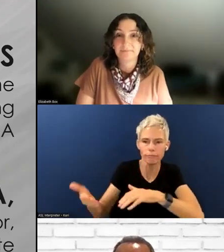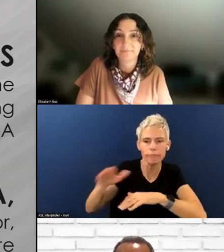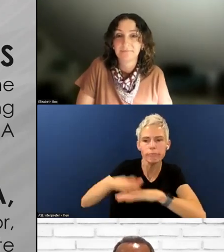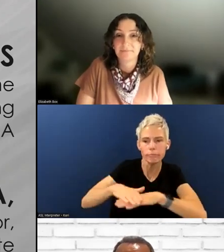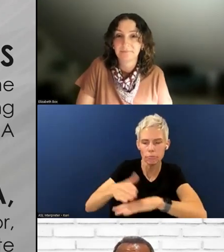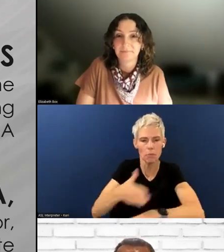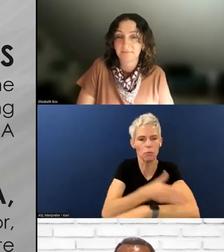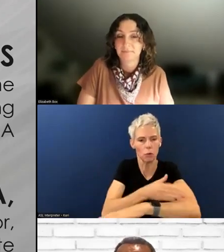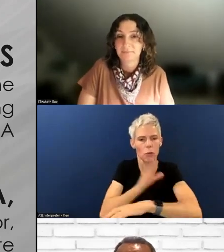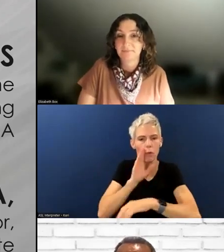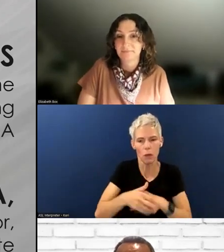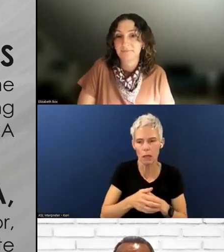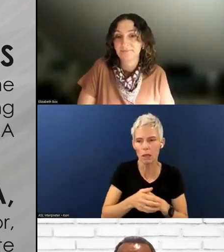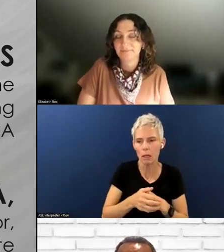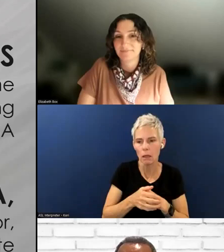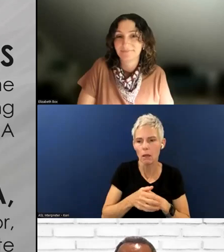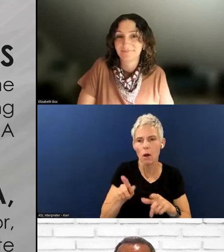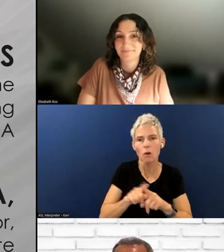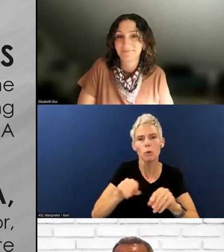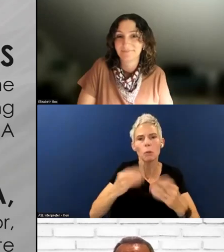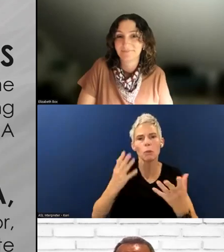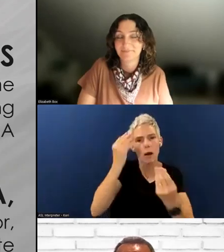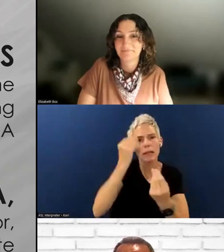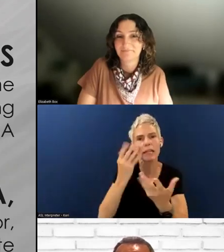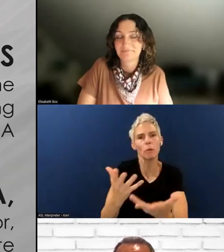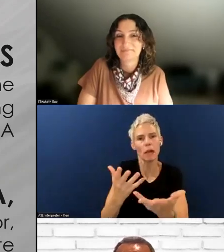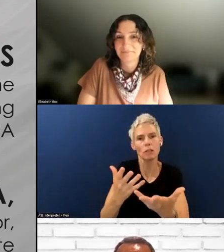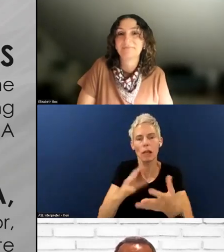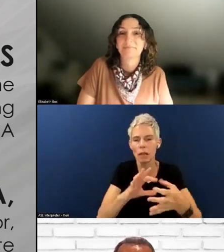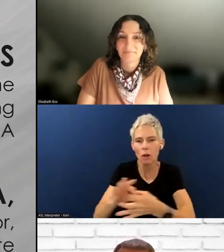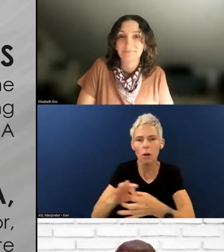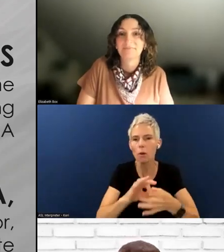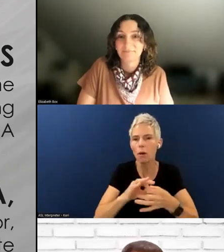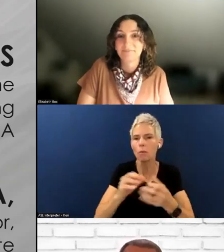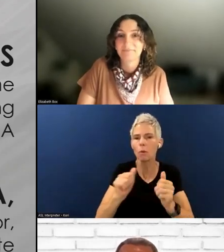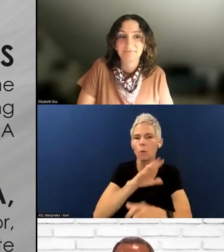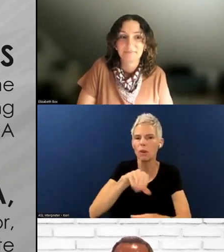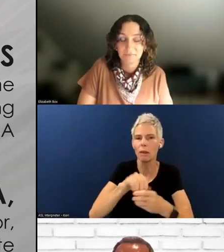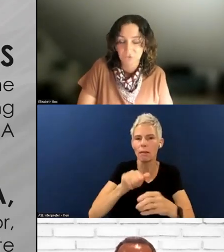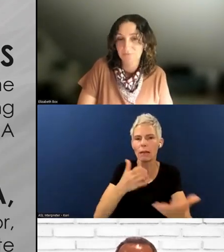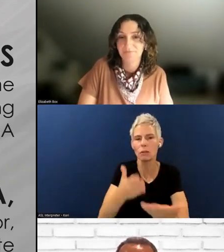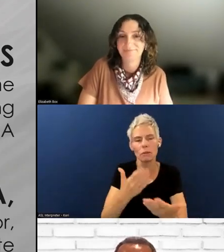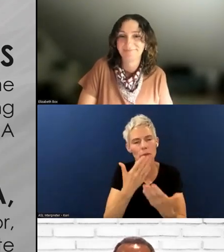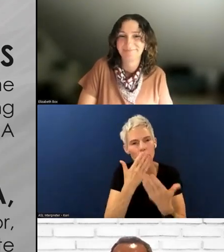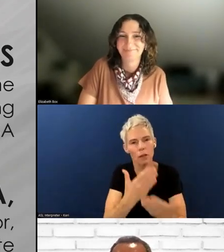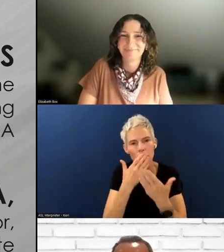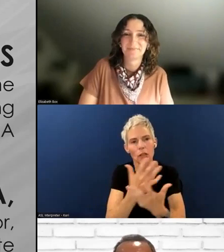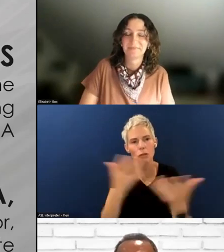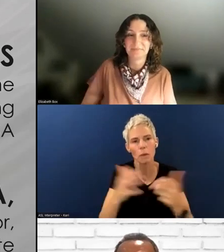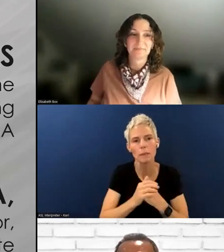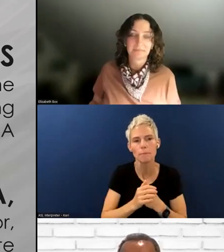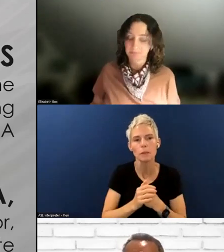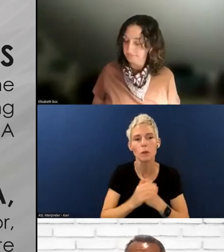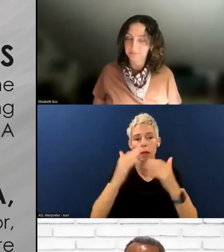in at least giving information and cooperating within the service. So excellent. Thank you. Thank you so much. So I'm going to move